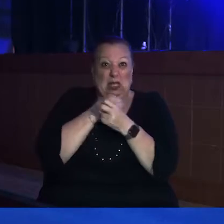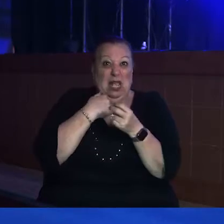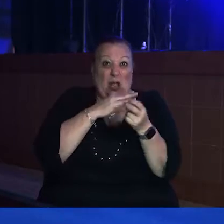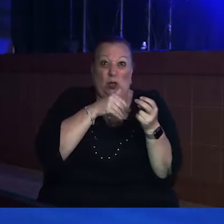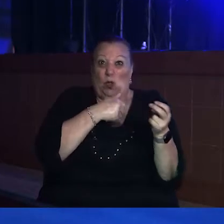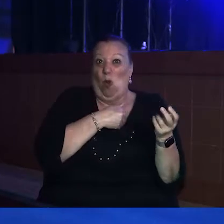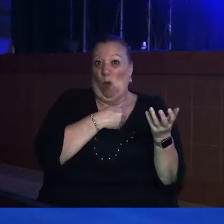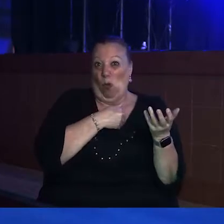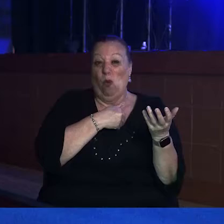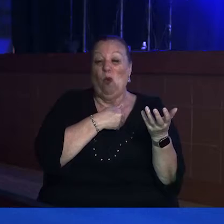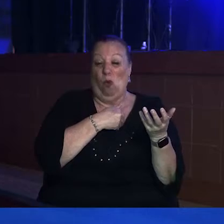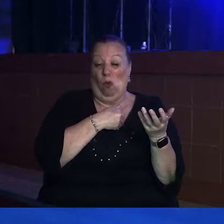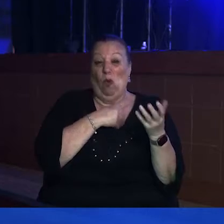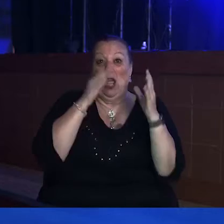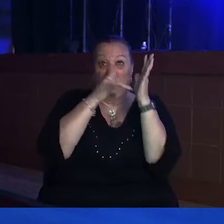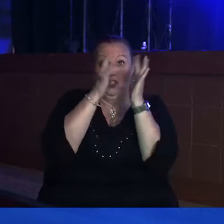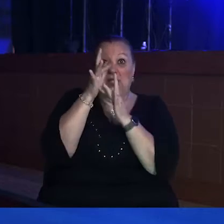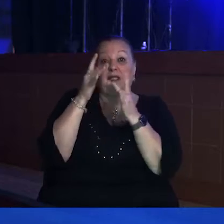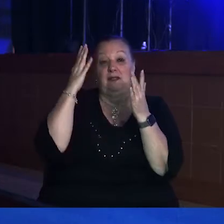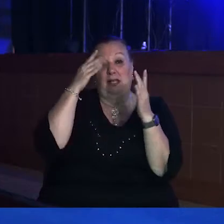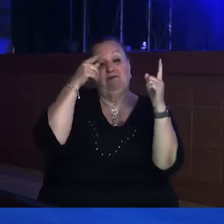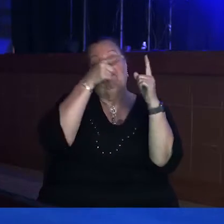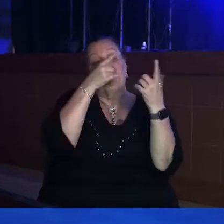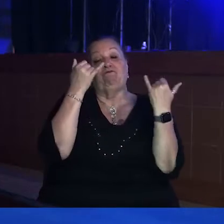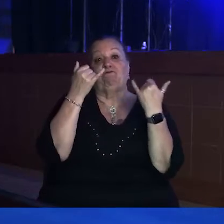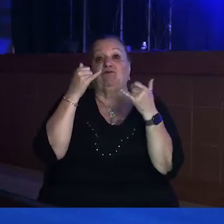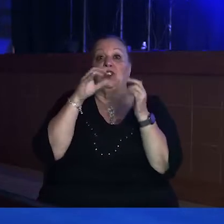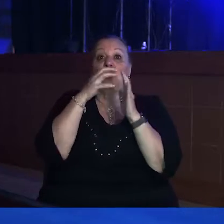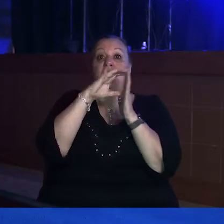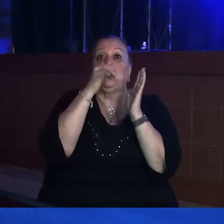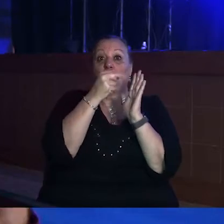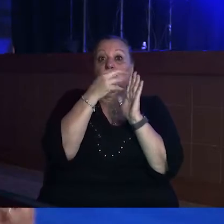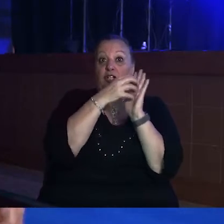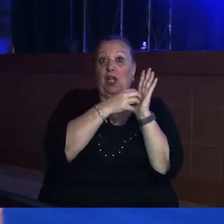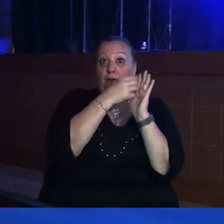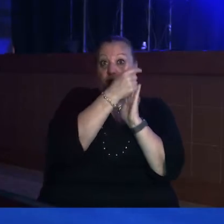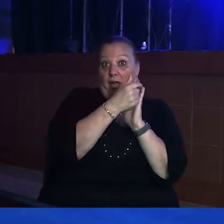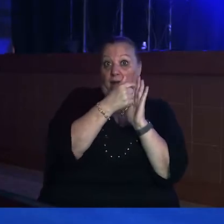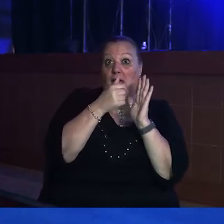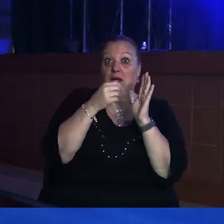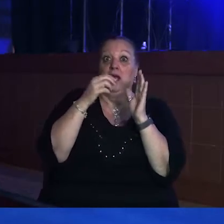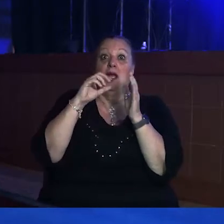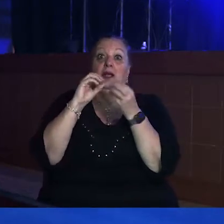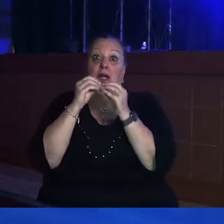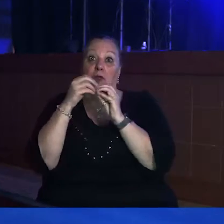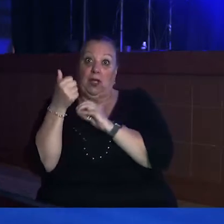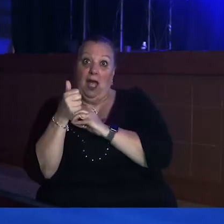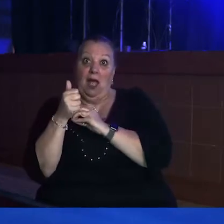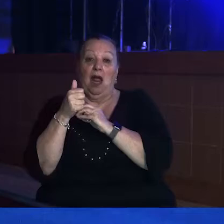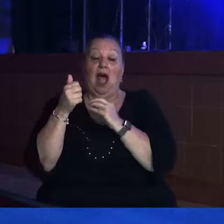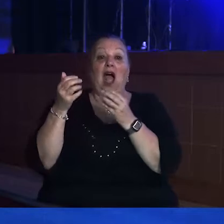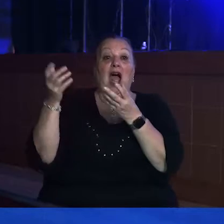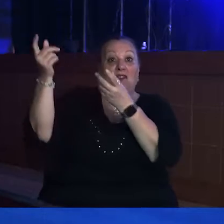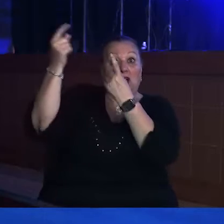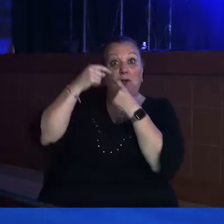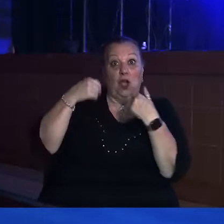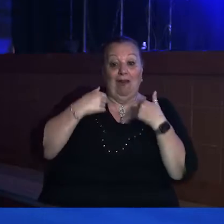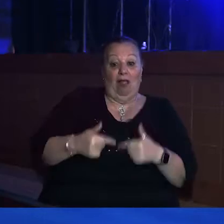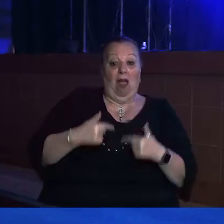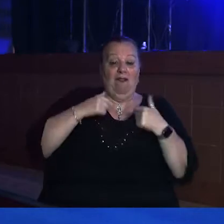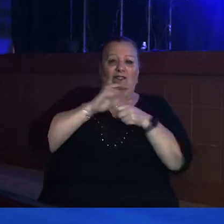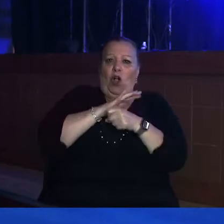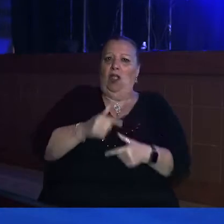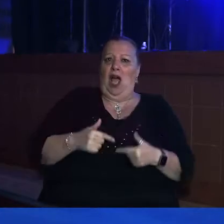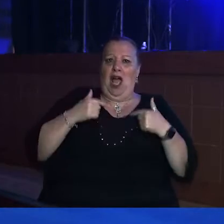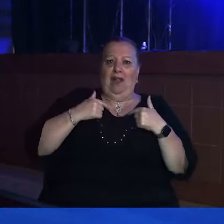us his purpose statement in John chapter 10, verse 10, I've come that you might have life, life in all of its fullness. And he warned us against worry in Matthew